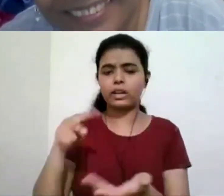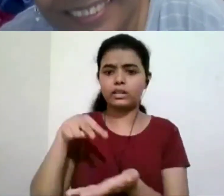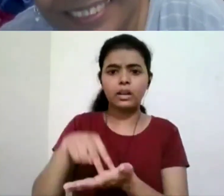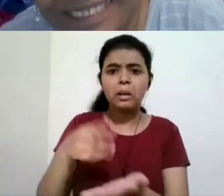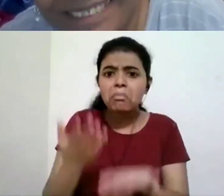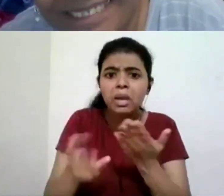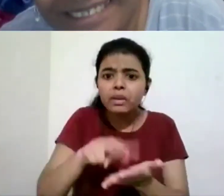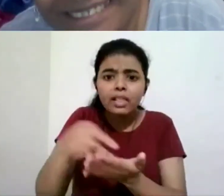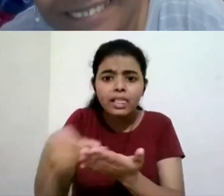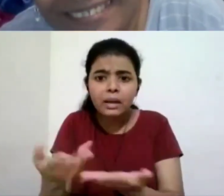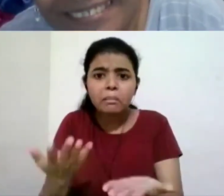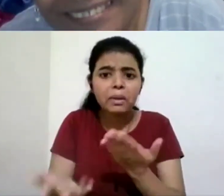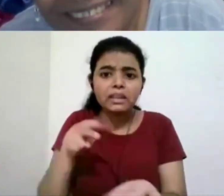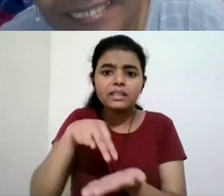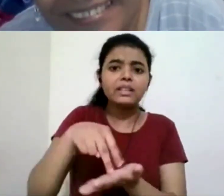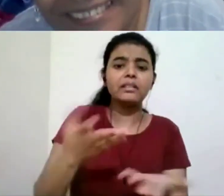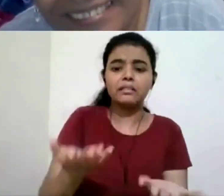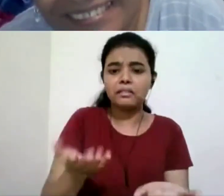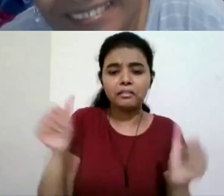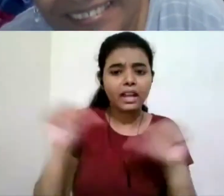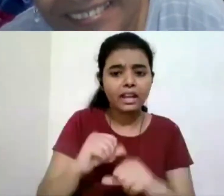not able to stand, and there is a